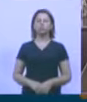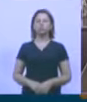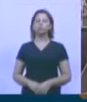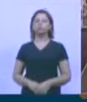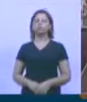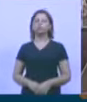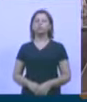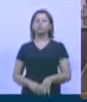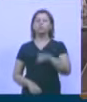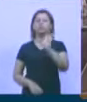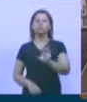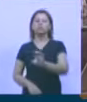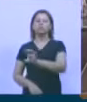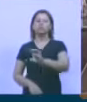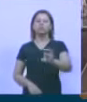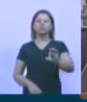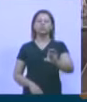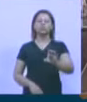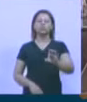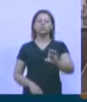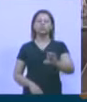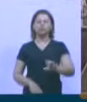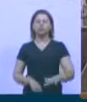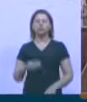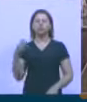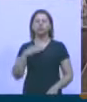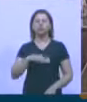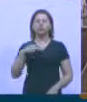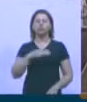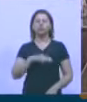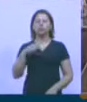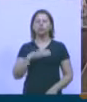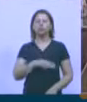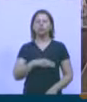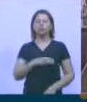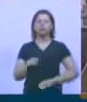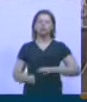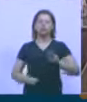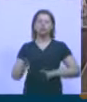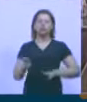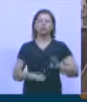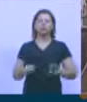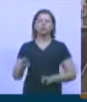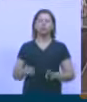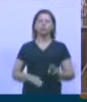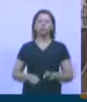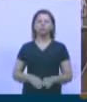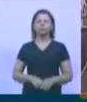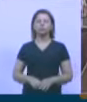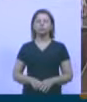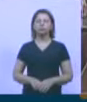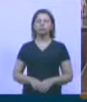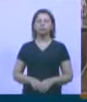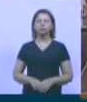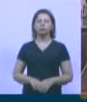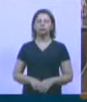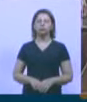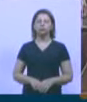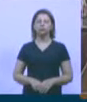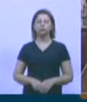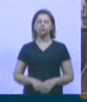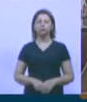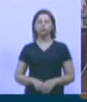de Mateus, de Marcos. Only one sentence is reported to have been said by Jesus on the cross. Só